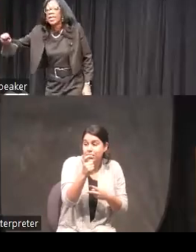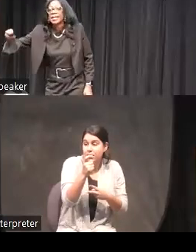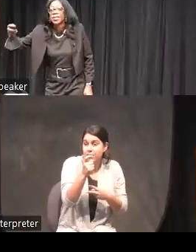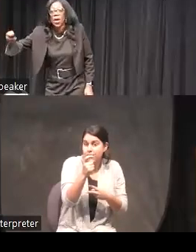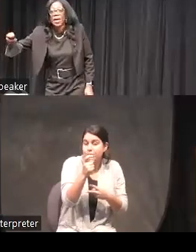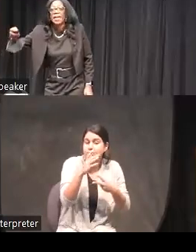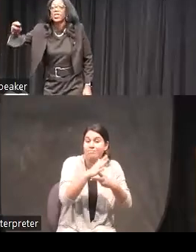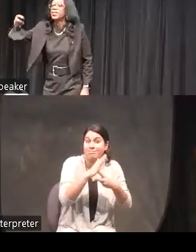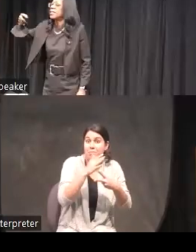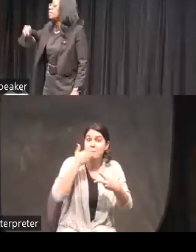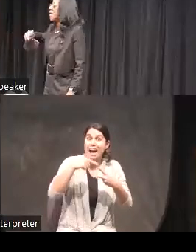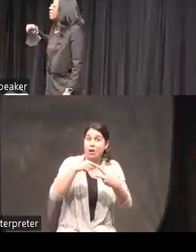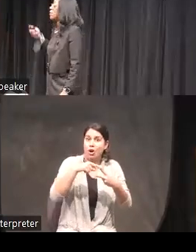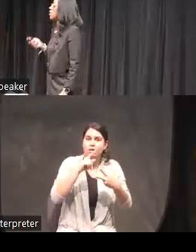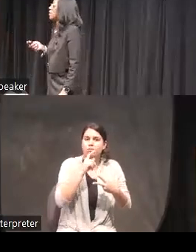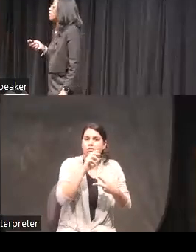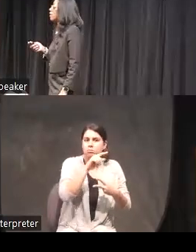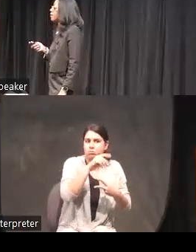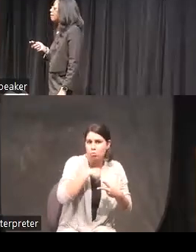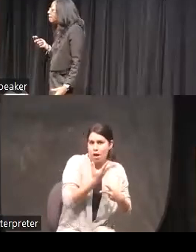more likely to white patients than to Black patients,